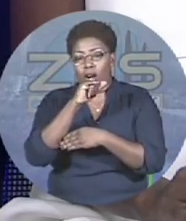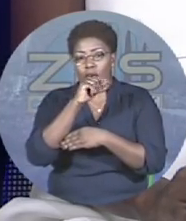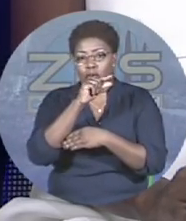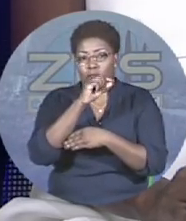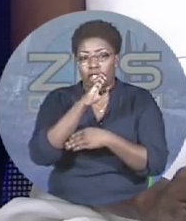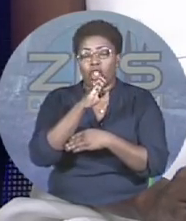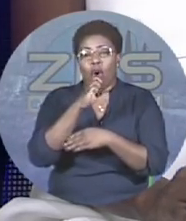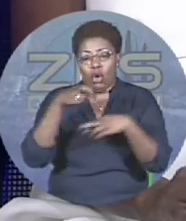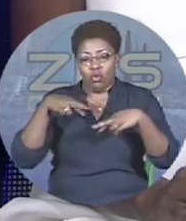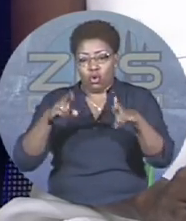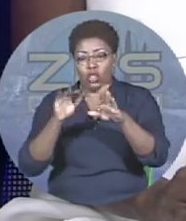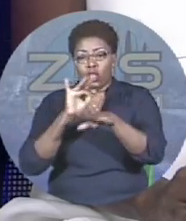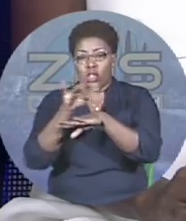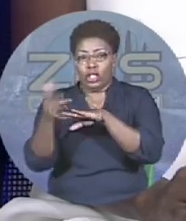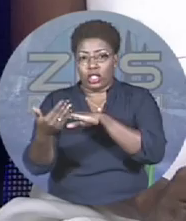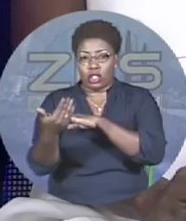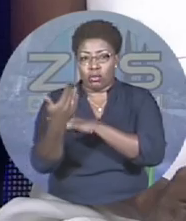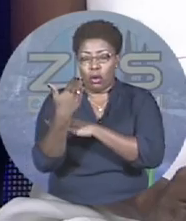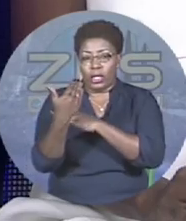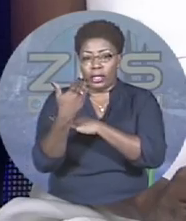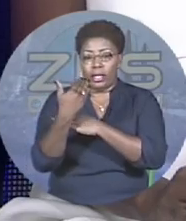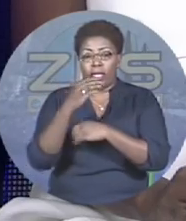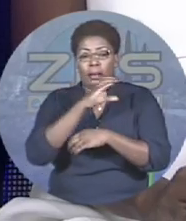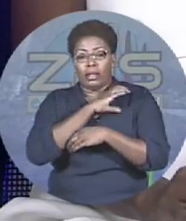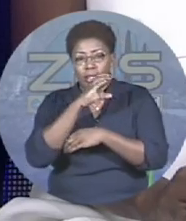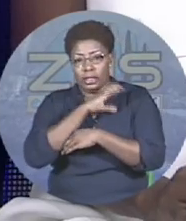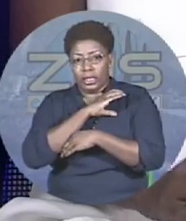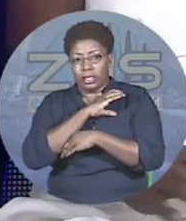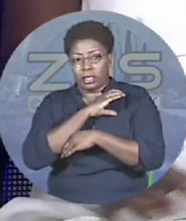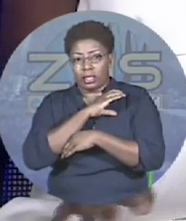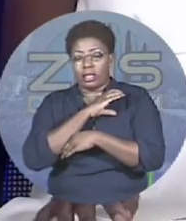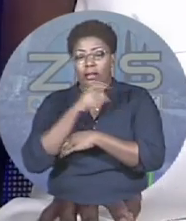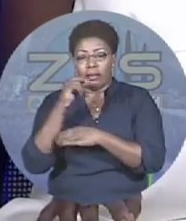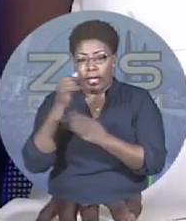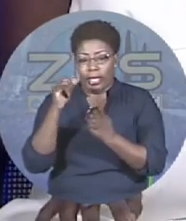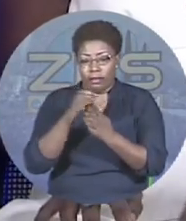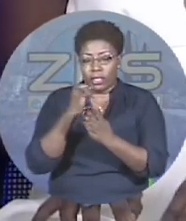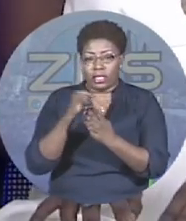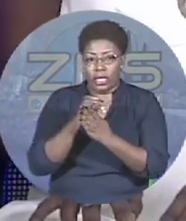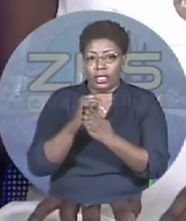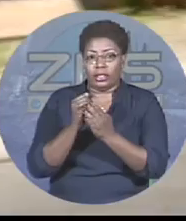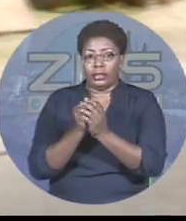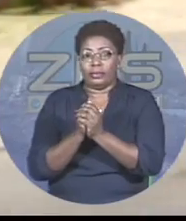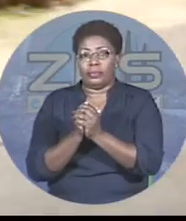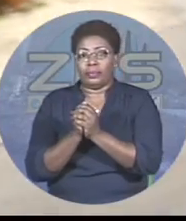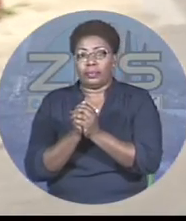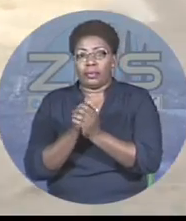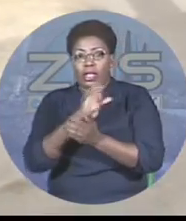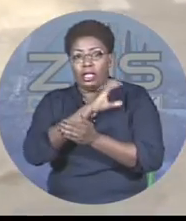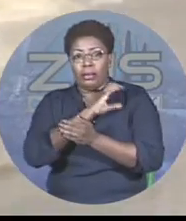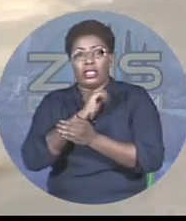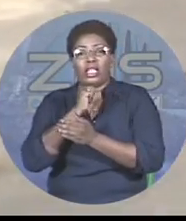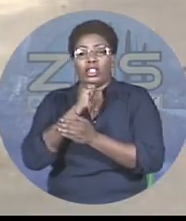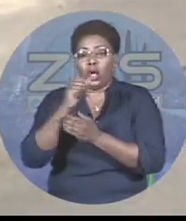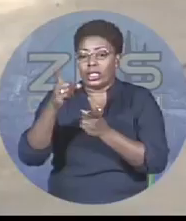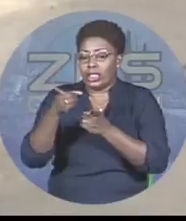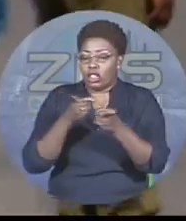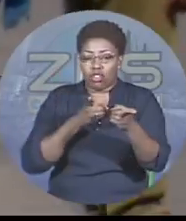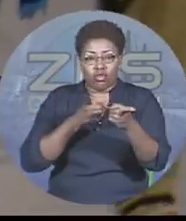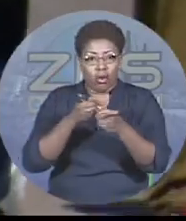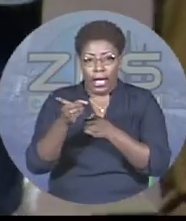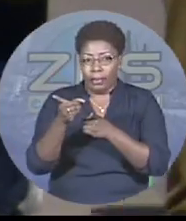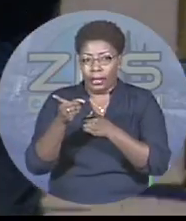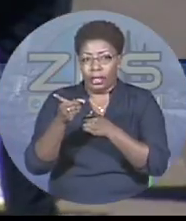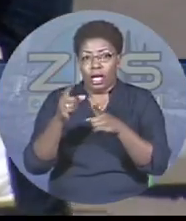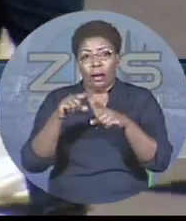Jiminy Swain was on the scene as authorities conducted their initial investigation. Police are not describing it as a